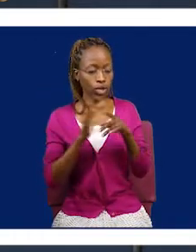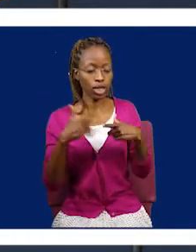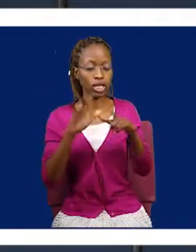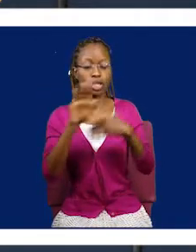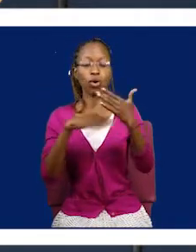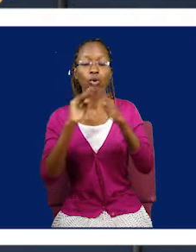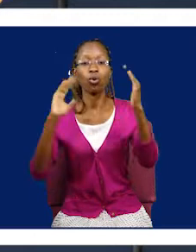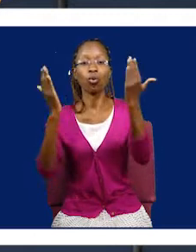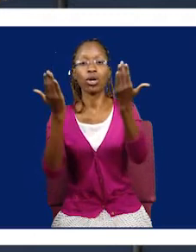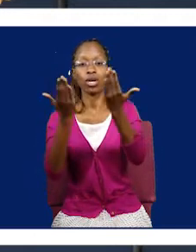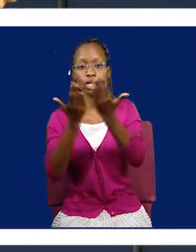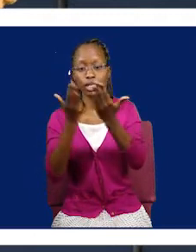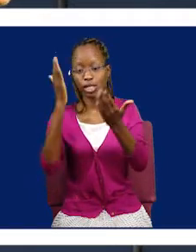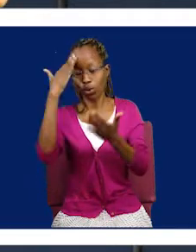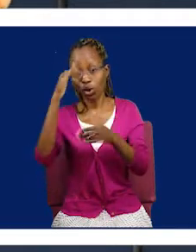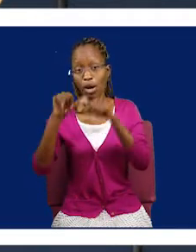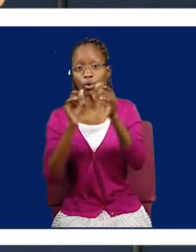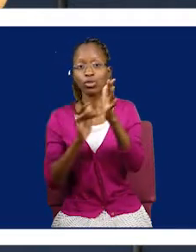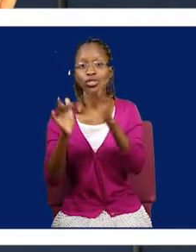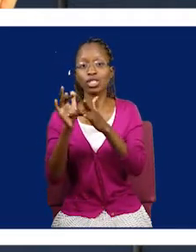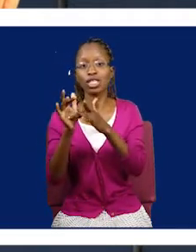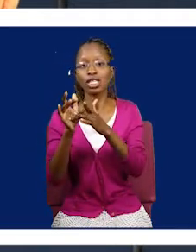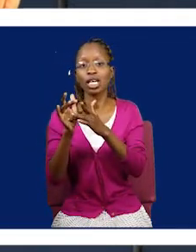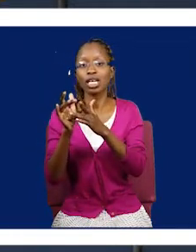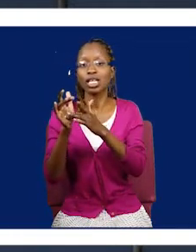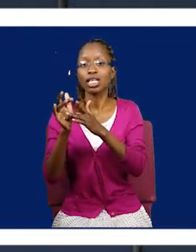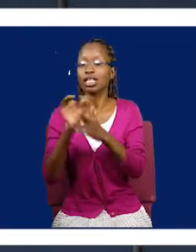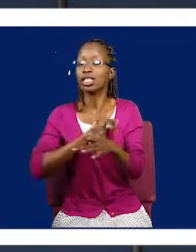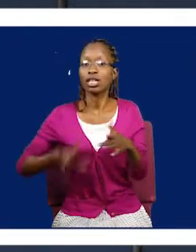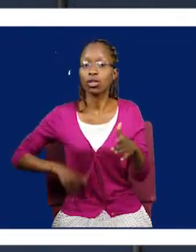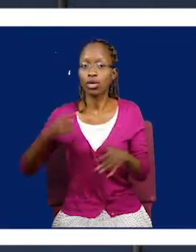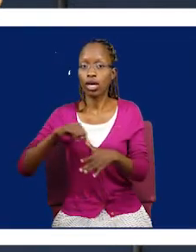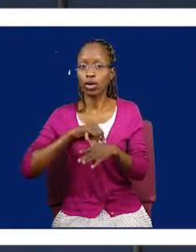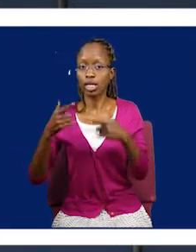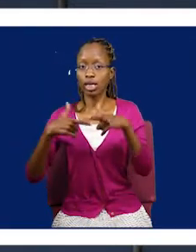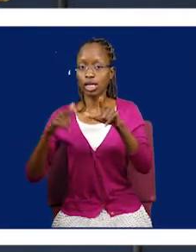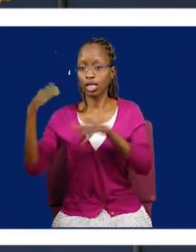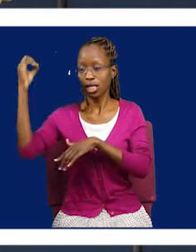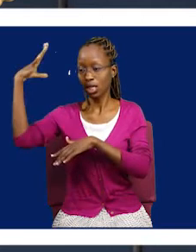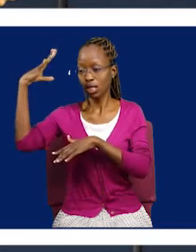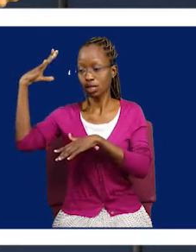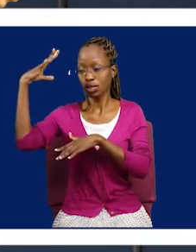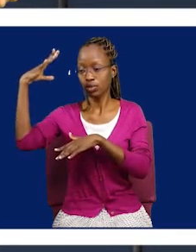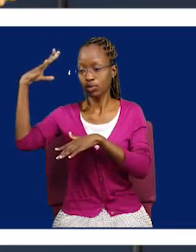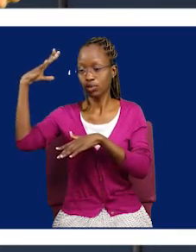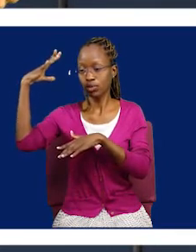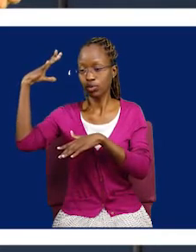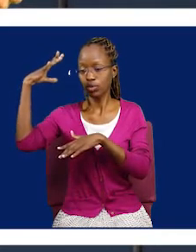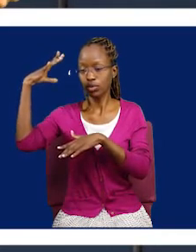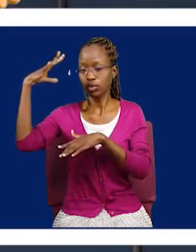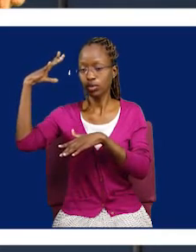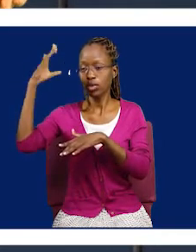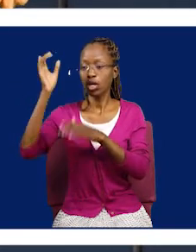Mm-hmm. Let the whole world know about Jesus is our Lord. Mm-hmm. Let the light of the greatest and brightest